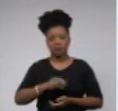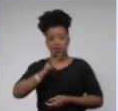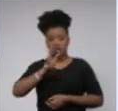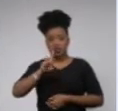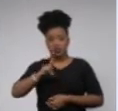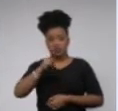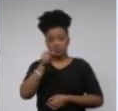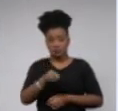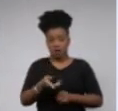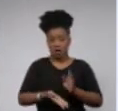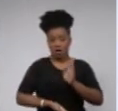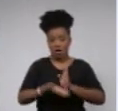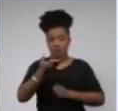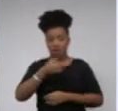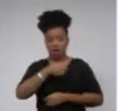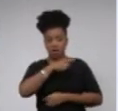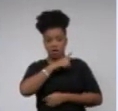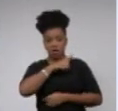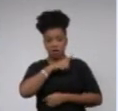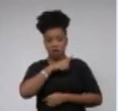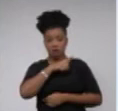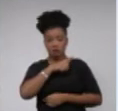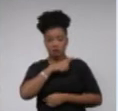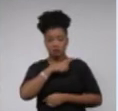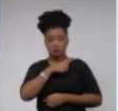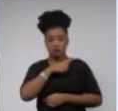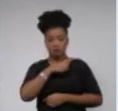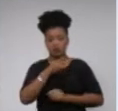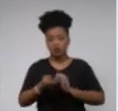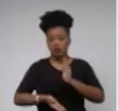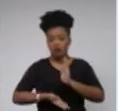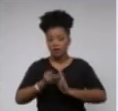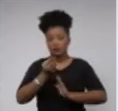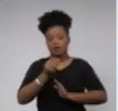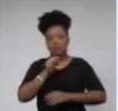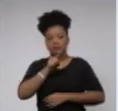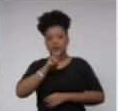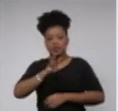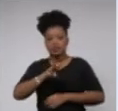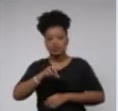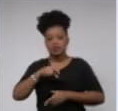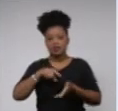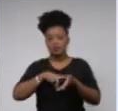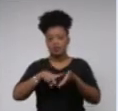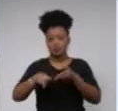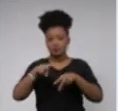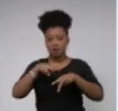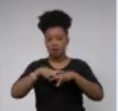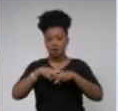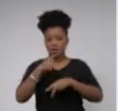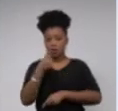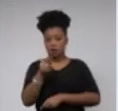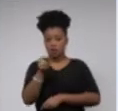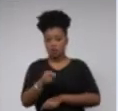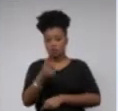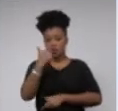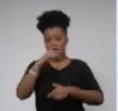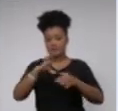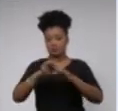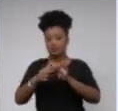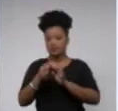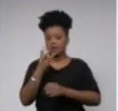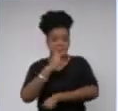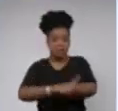to Camagüey and Havana's hospitals, and 1 patient reported as serious is now in a critical